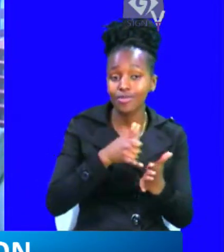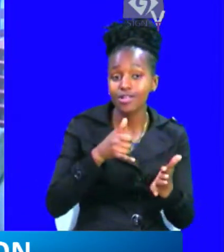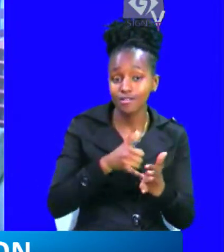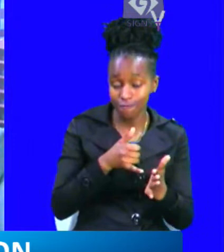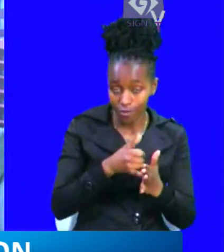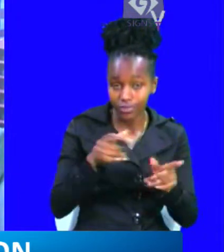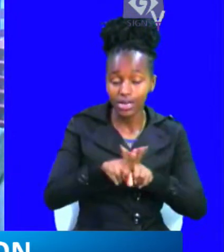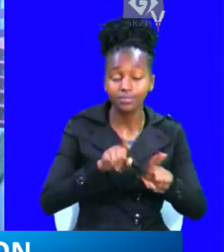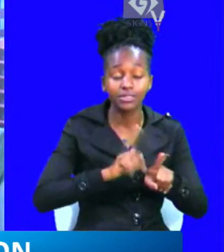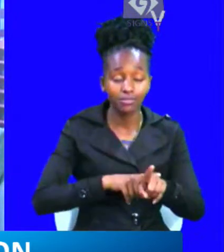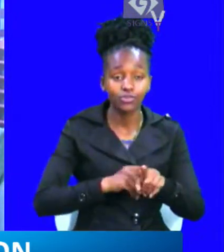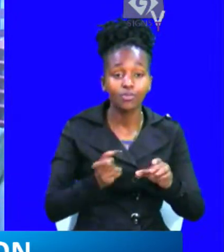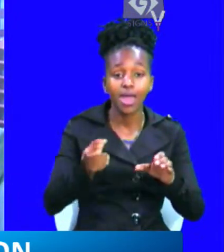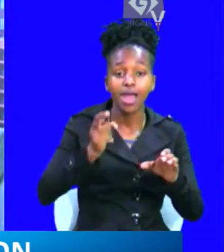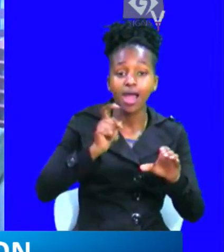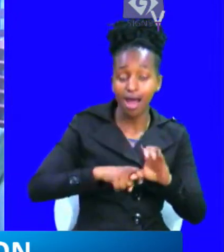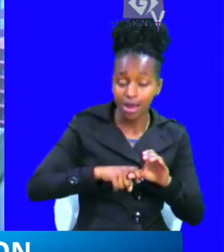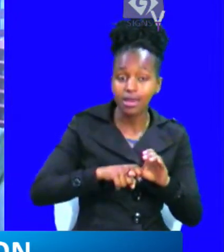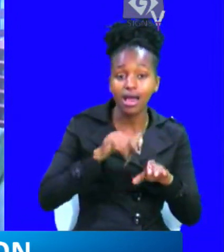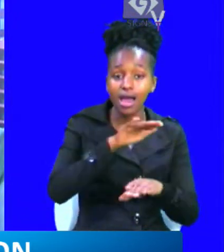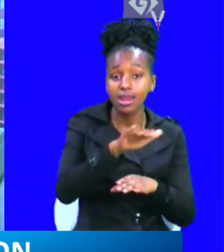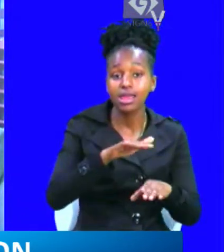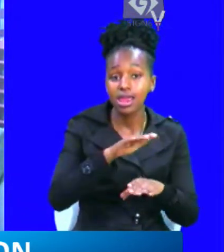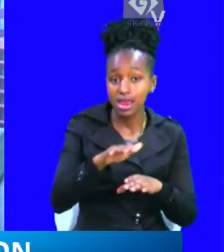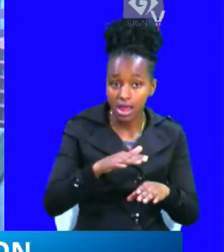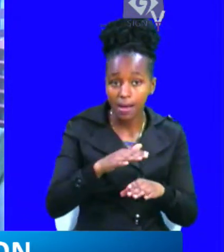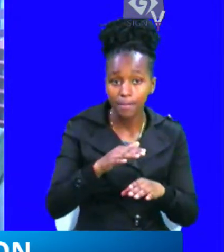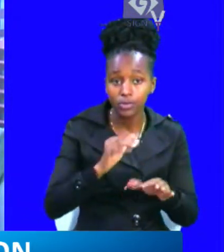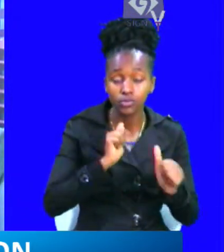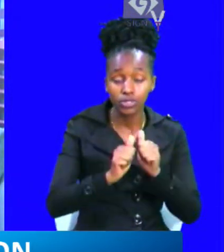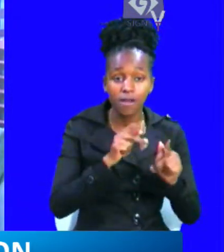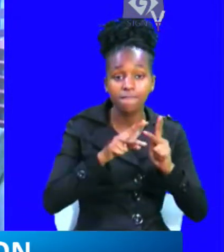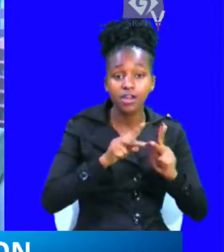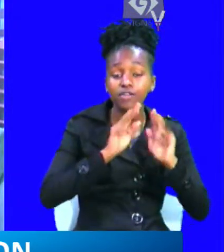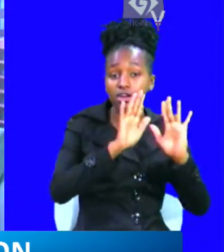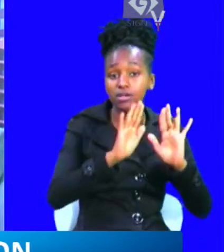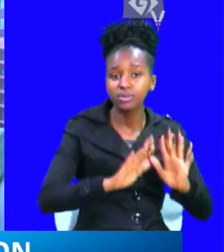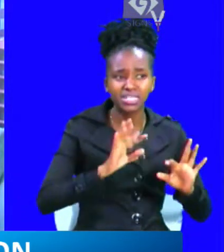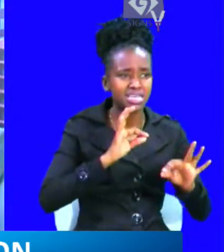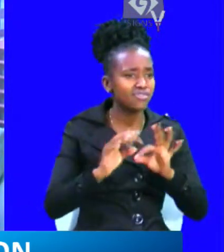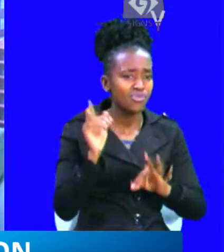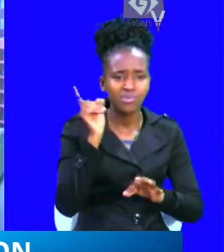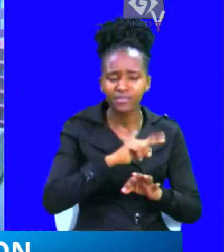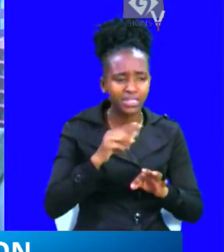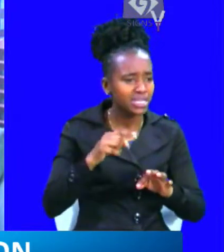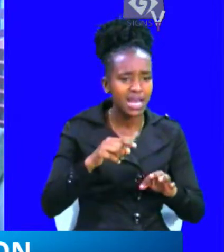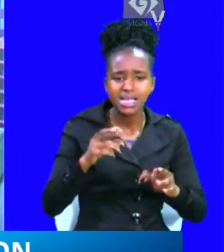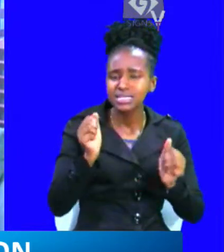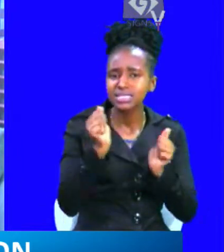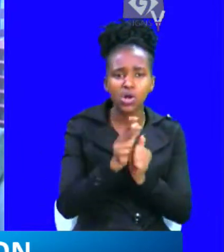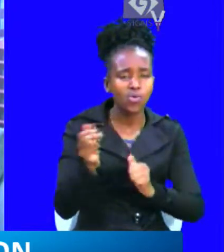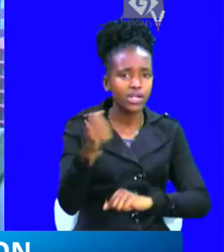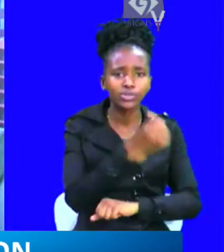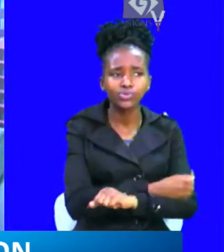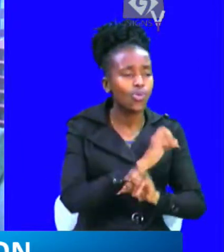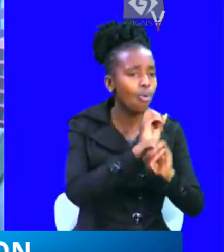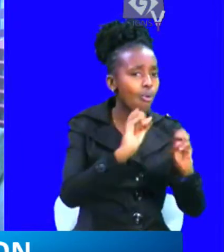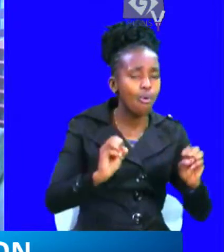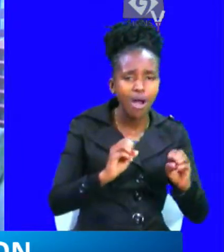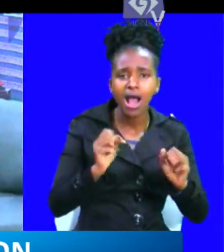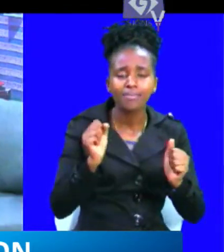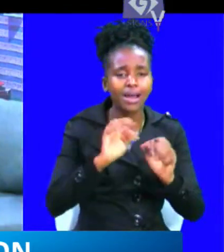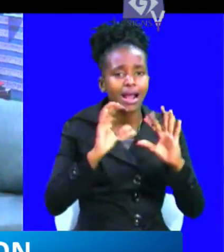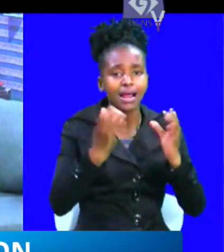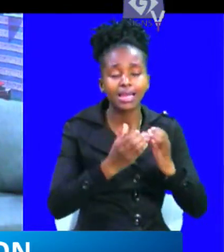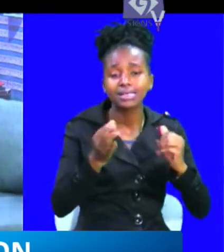platform, because our partner was even saying they don't care you have completed secondary school, you could be a class 8 dropout, as